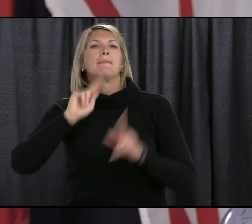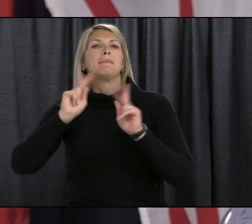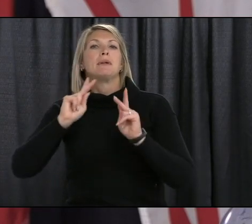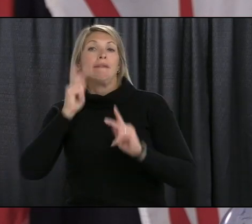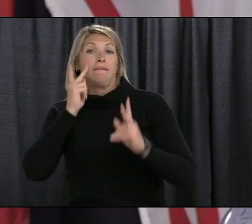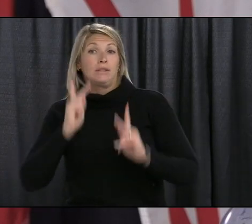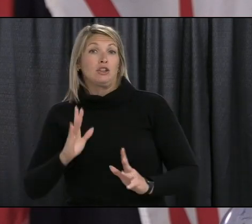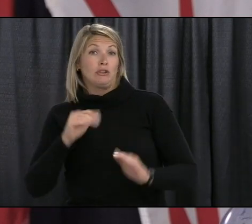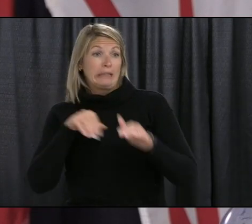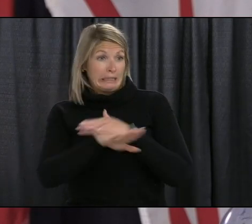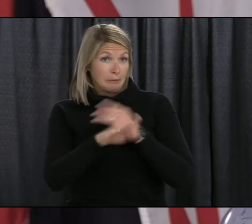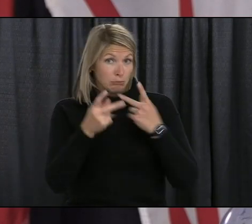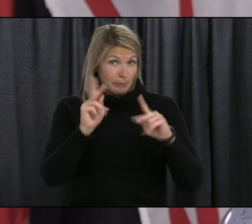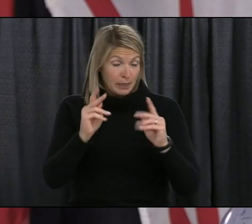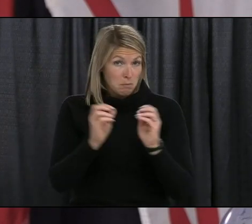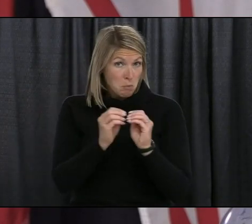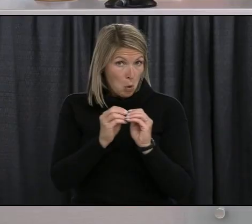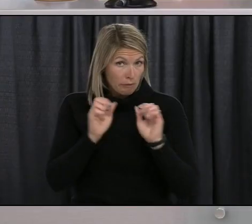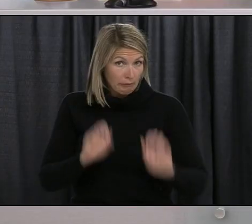moment.